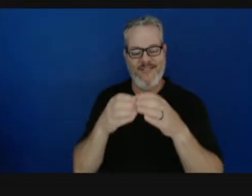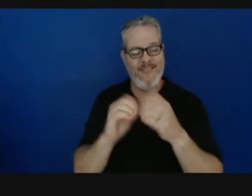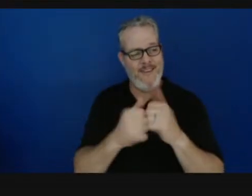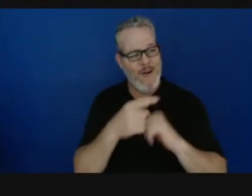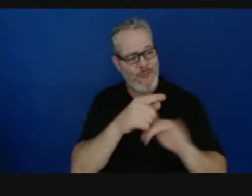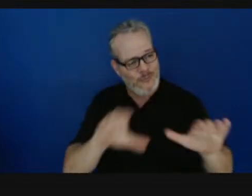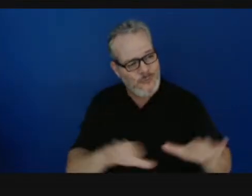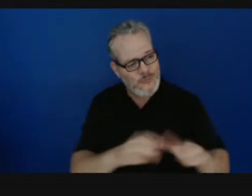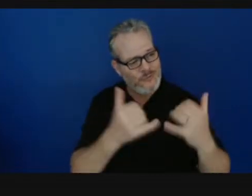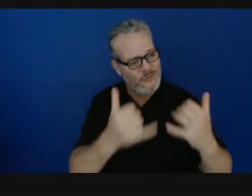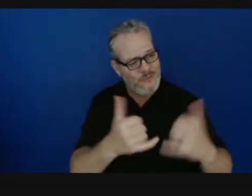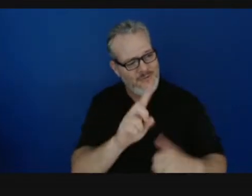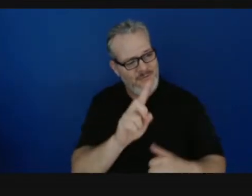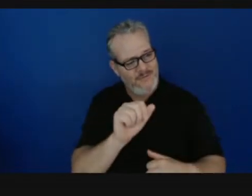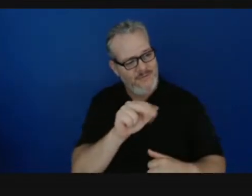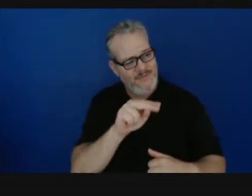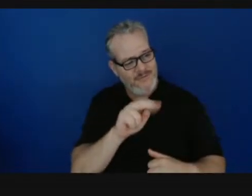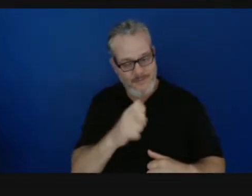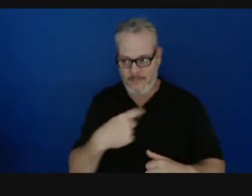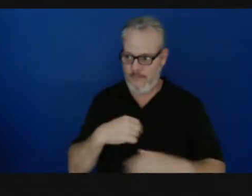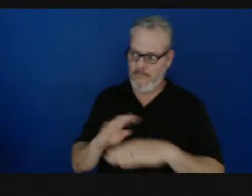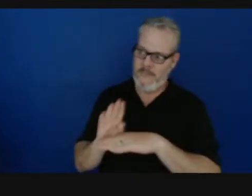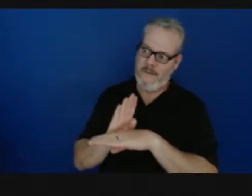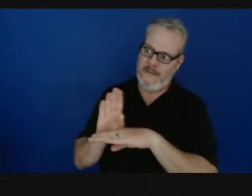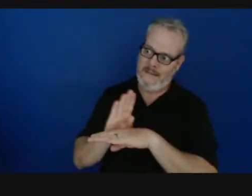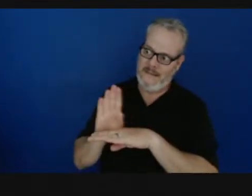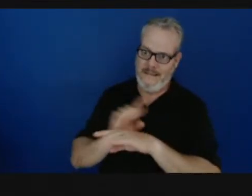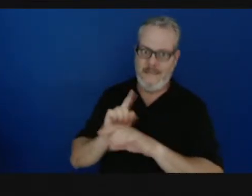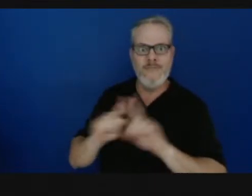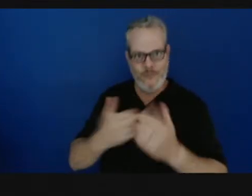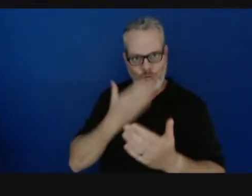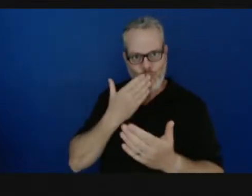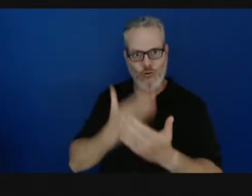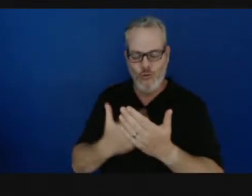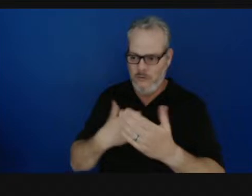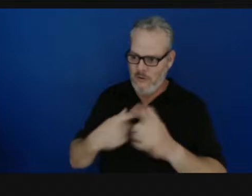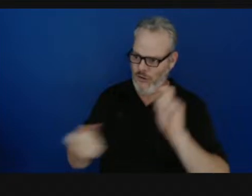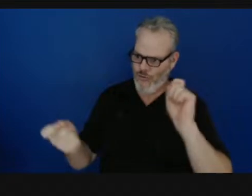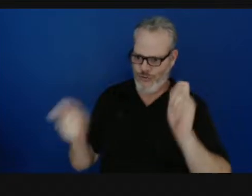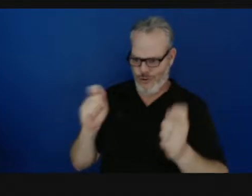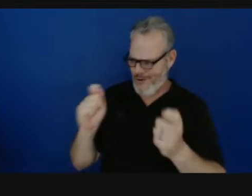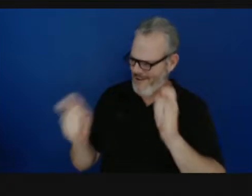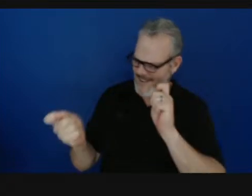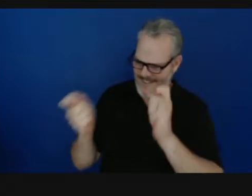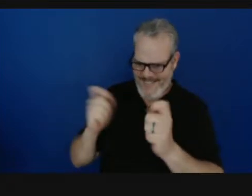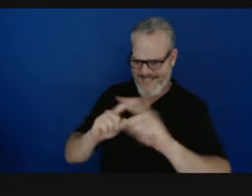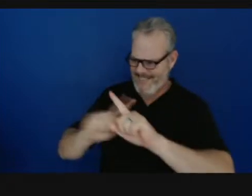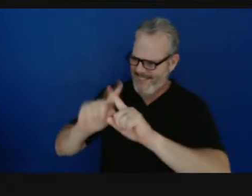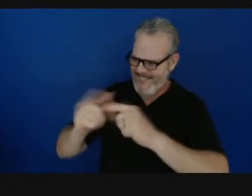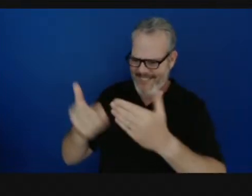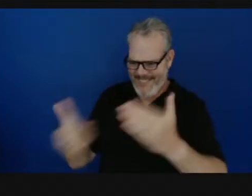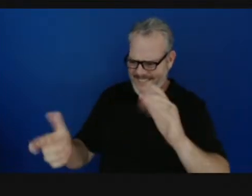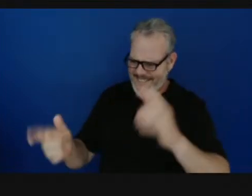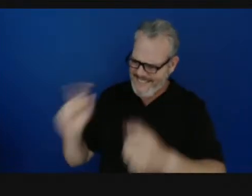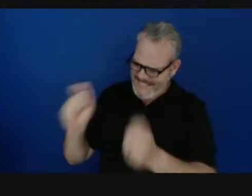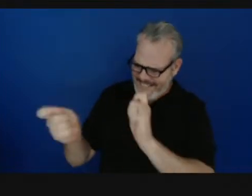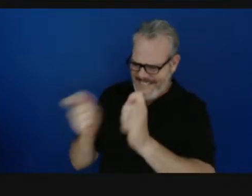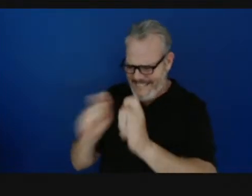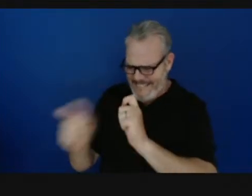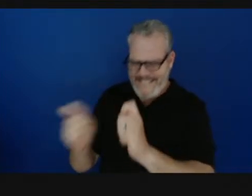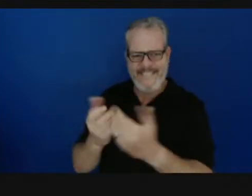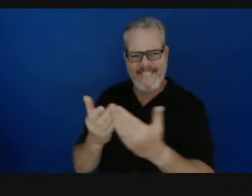Doing pretty good. Been pretty busy with all the changes that have been happening with the phases that we'll go through of this